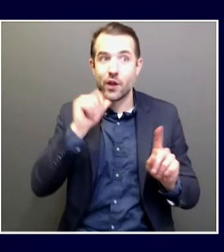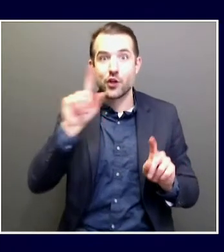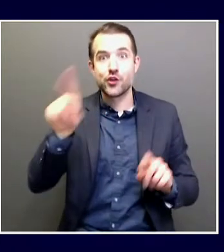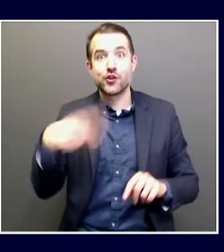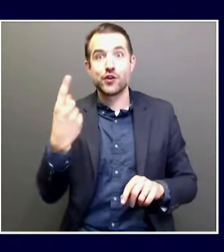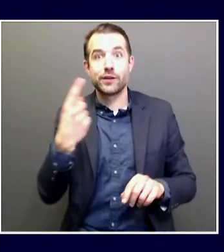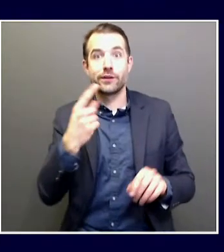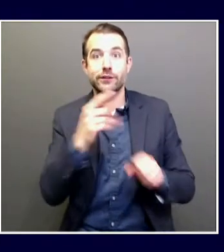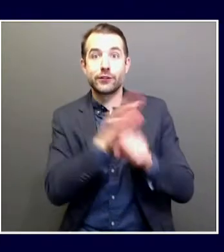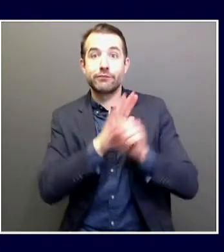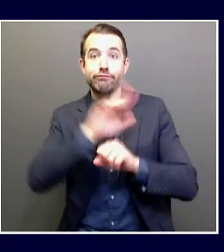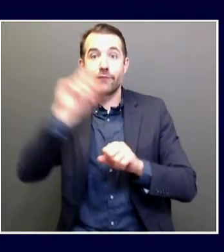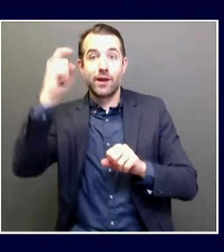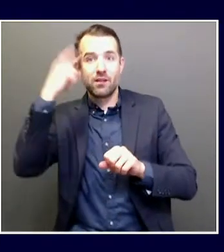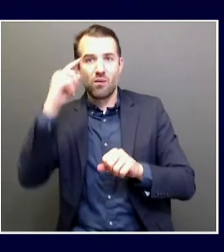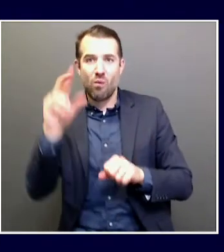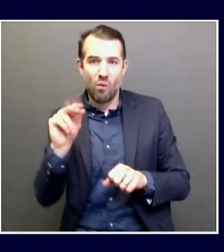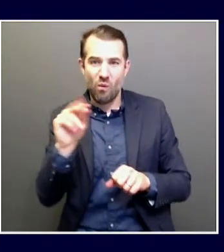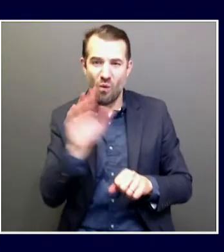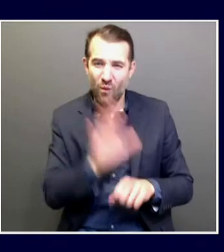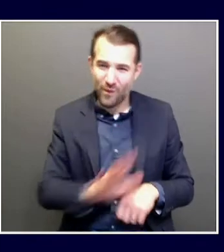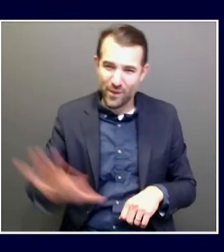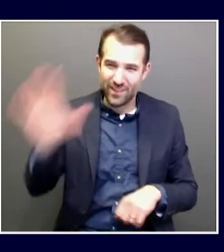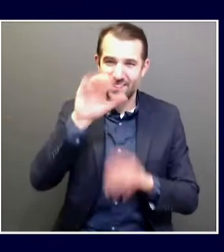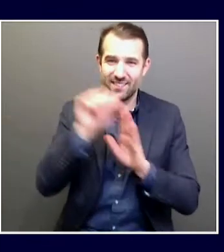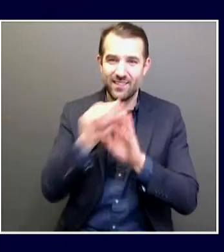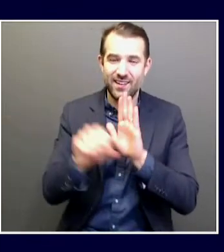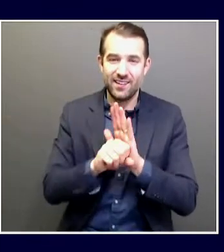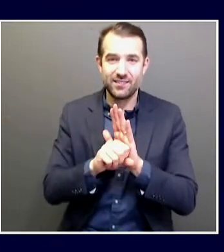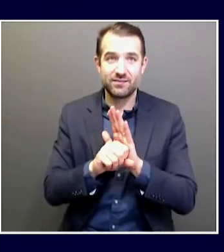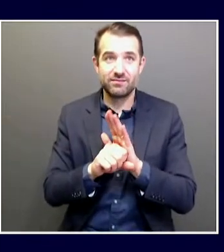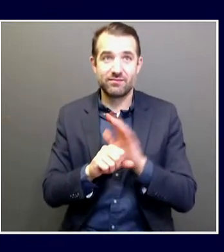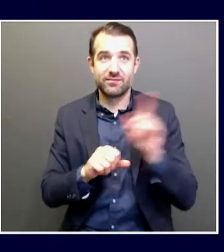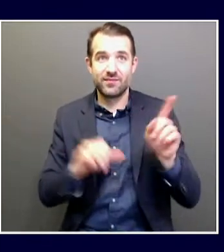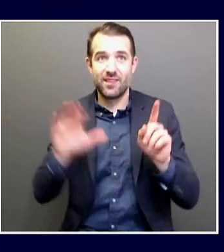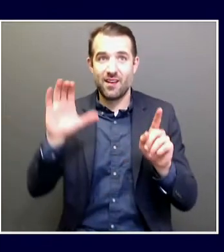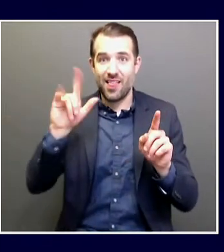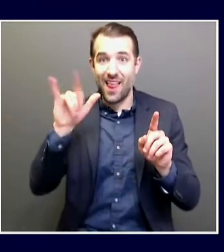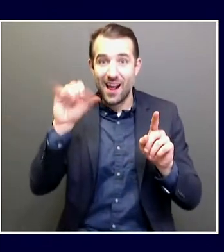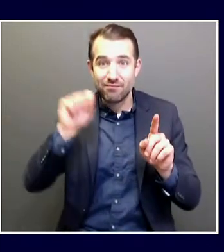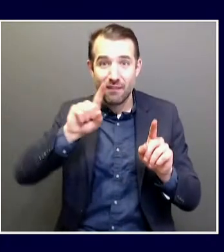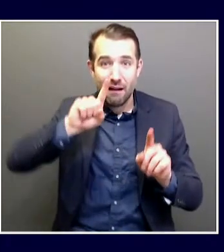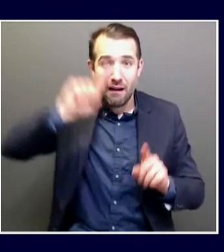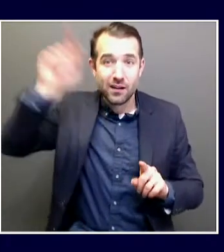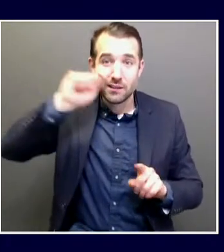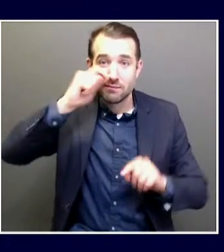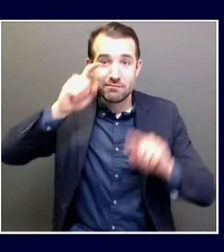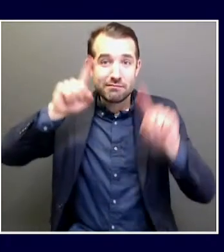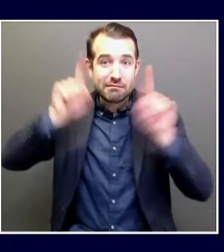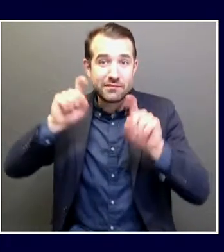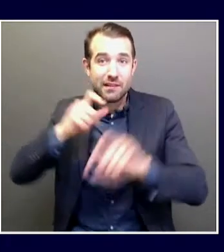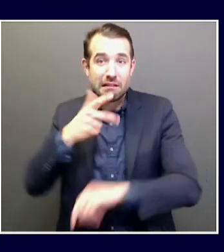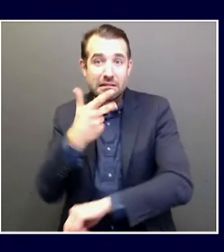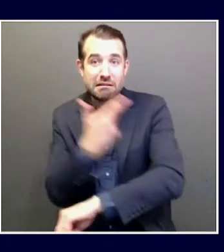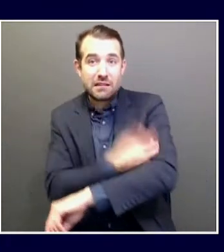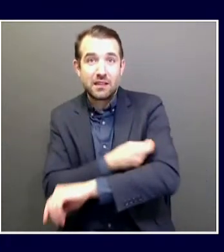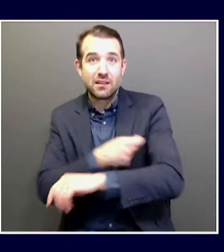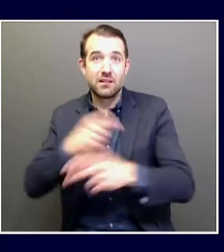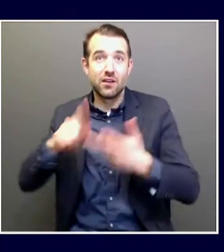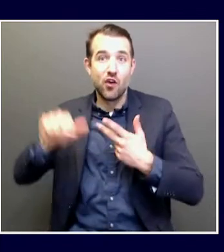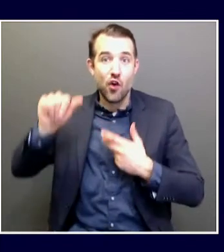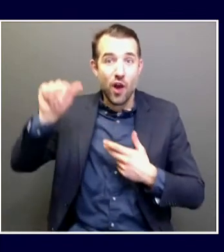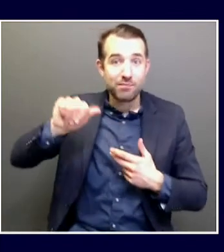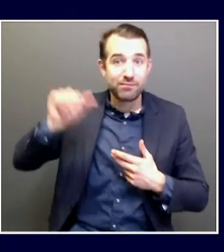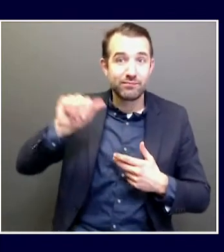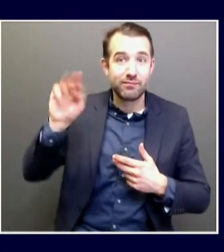are volunteers who are helping out in Calais, helping people get tested and vaccinated. In Auburn, at the mall, there too, helping